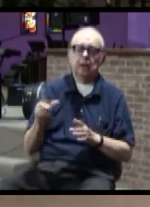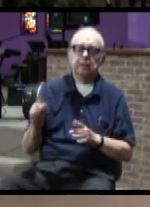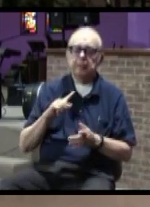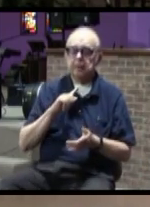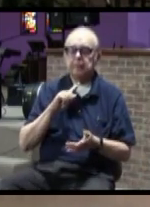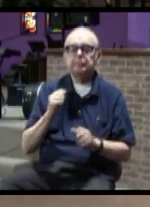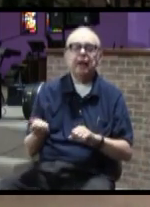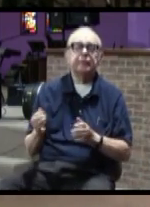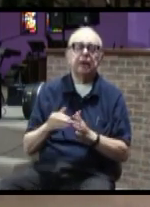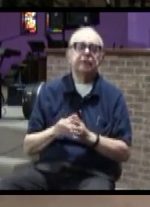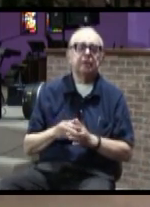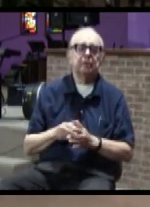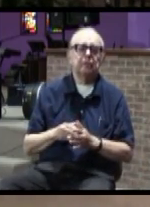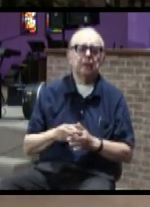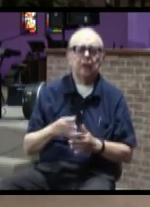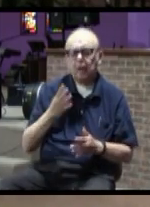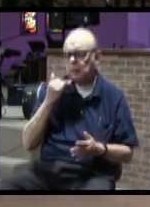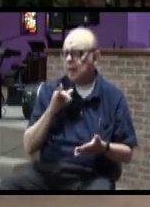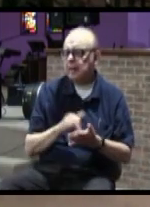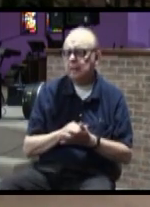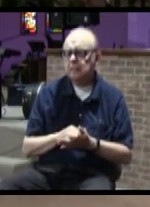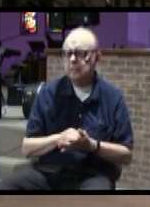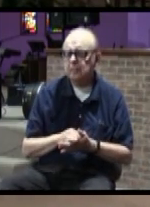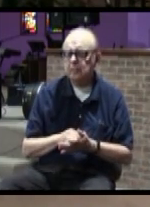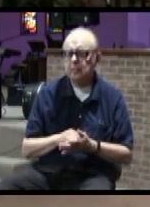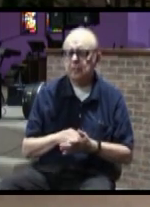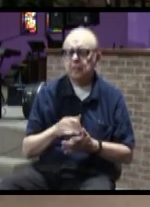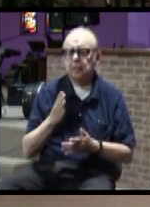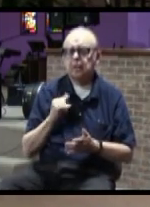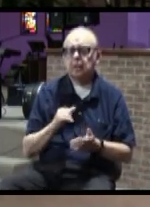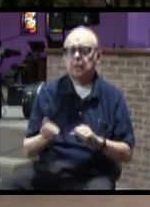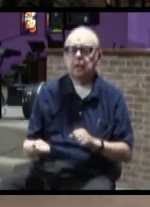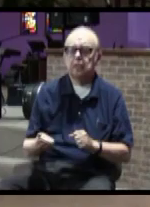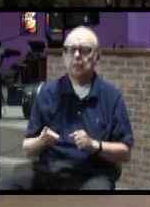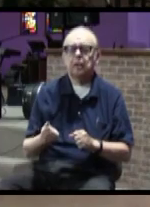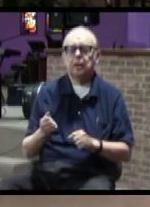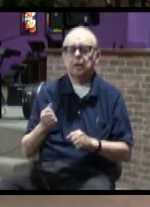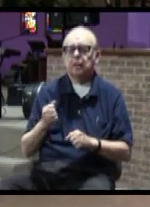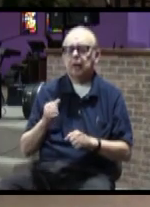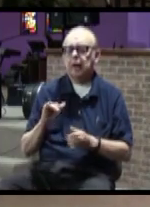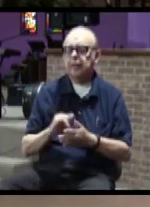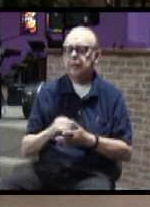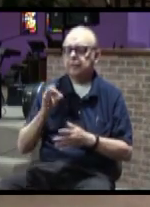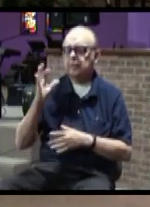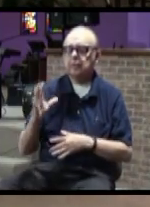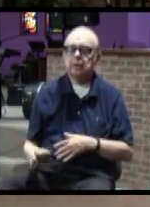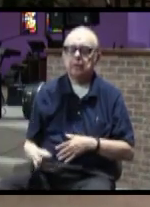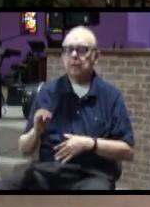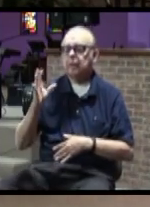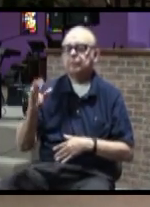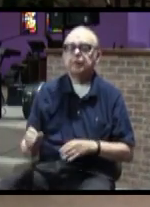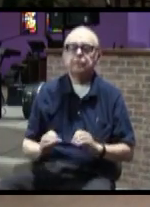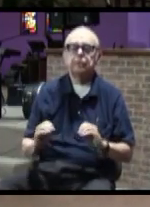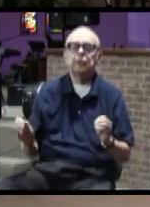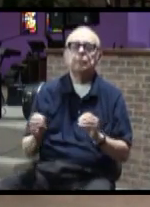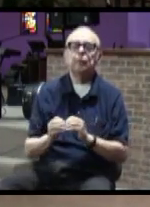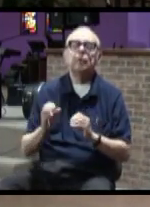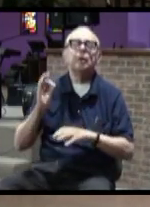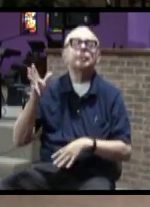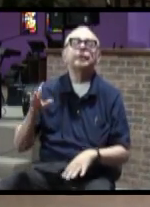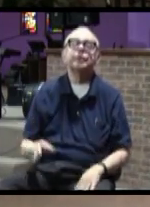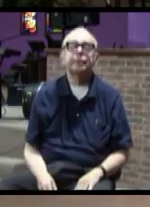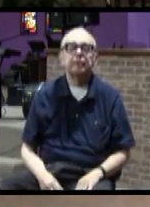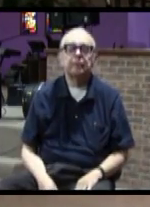and say, well, I need to be rebaptized. And I'll say, why is that? And they'll say, well, because I was baptized by this preacher, and this preacher is no longer